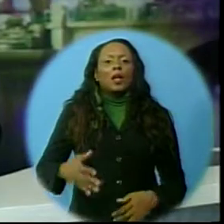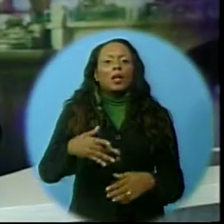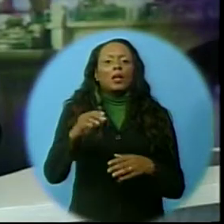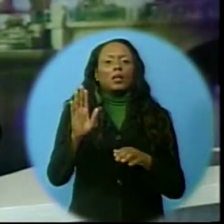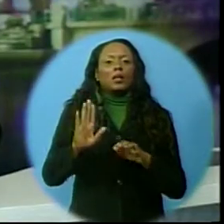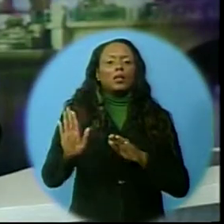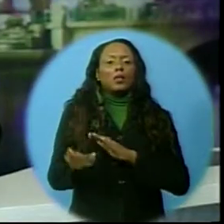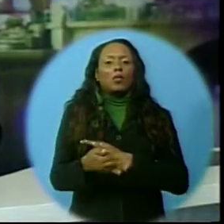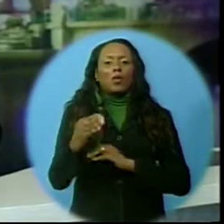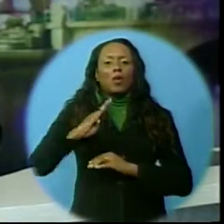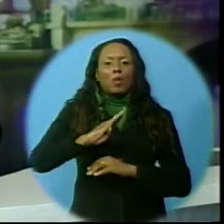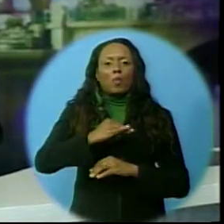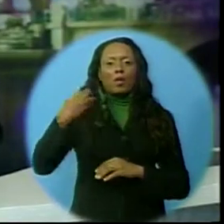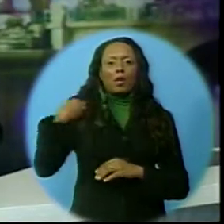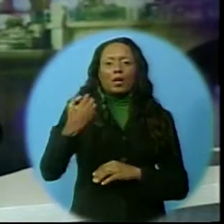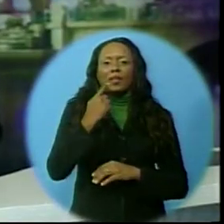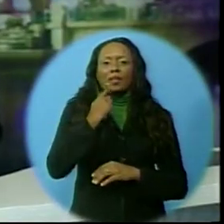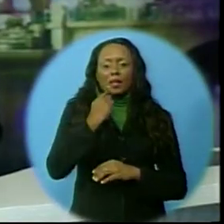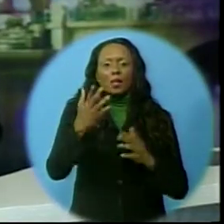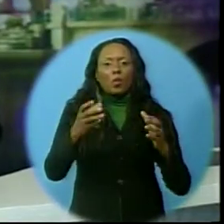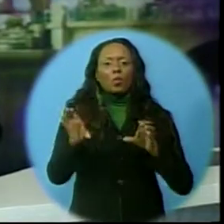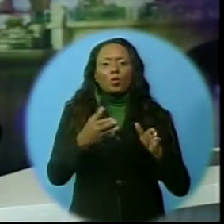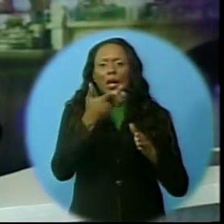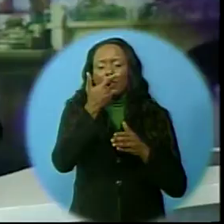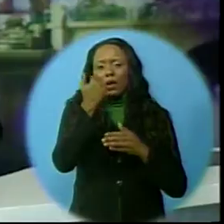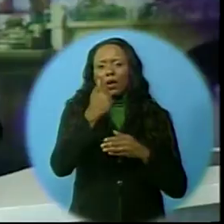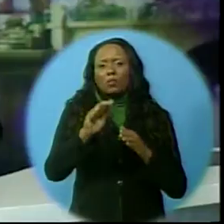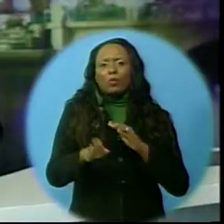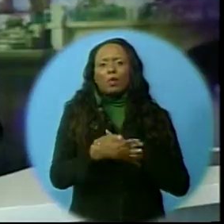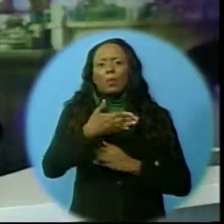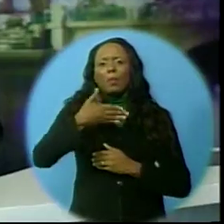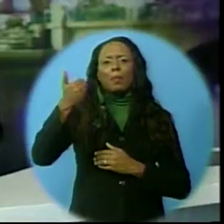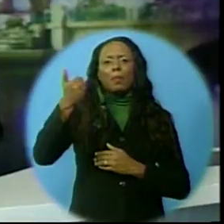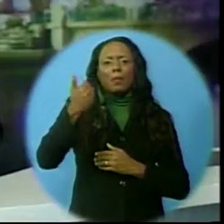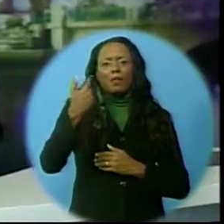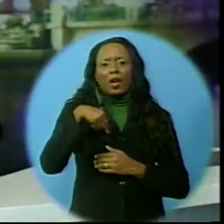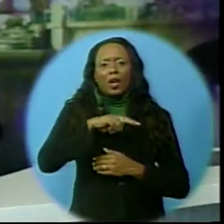for the betterment of the sport in the region and internationally.